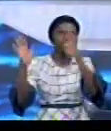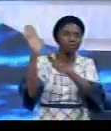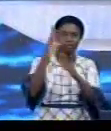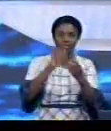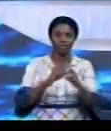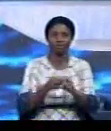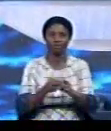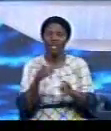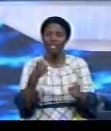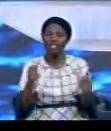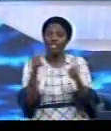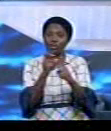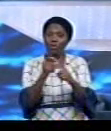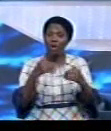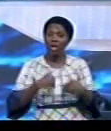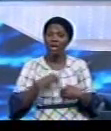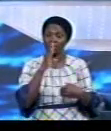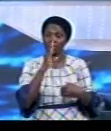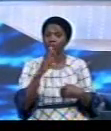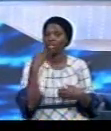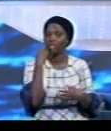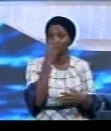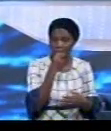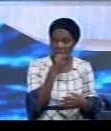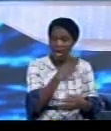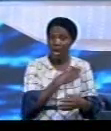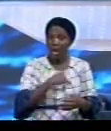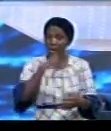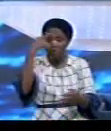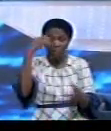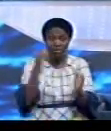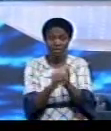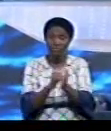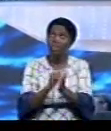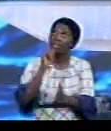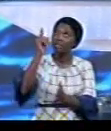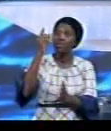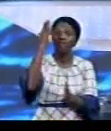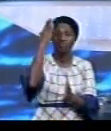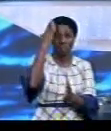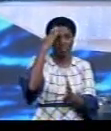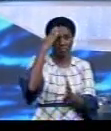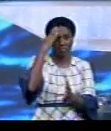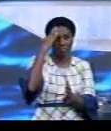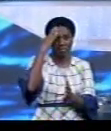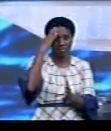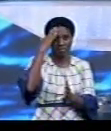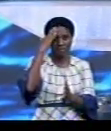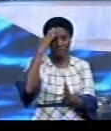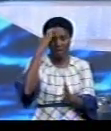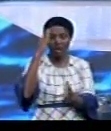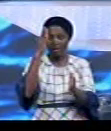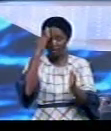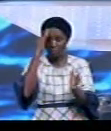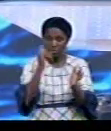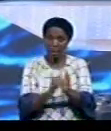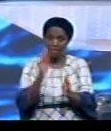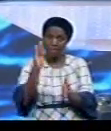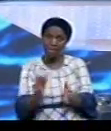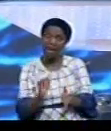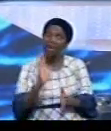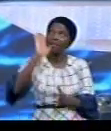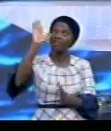been spoken, and because of that, he knew he, by his Word, has